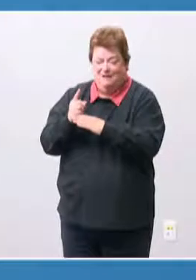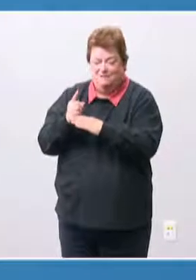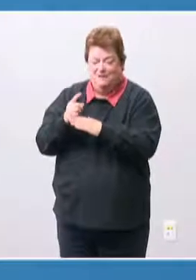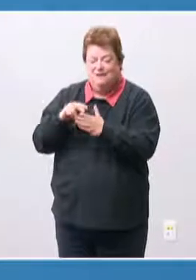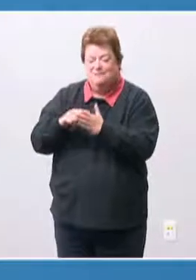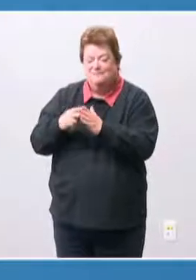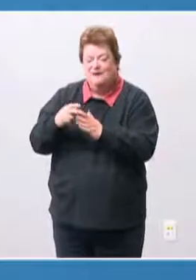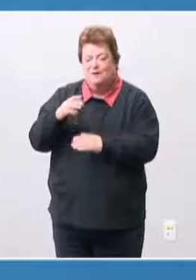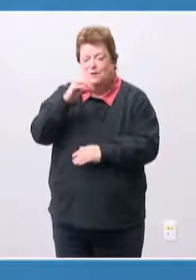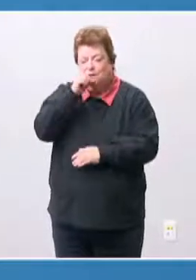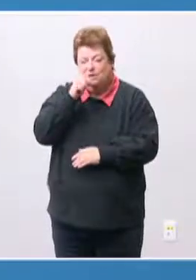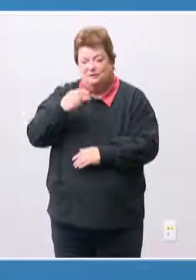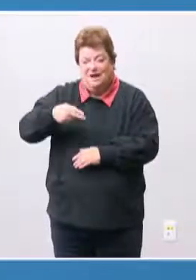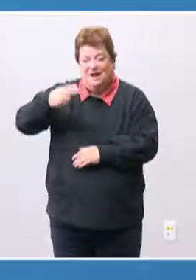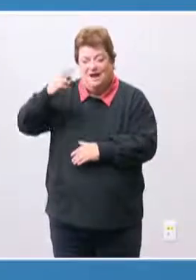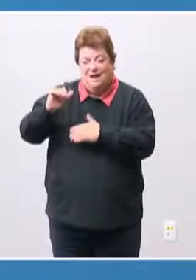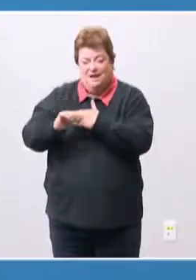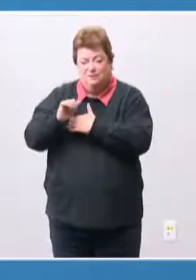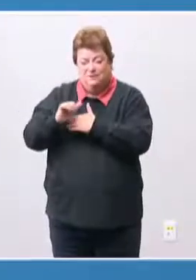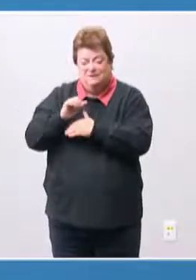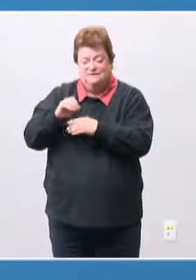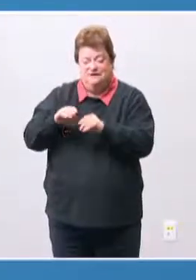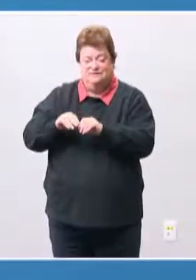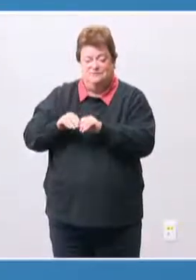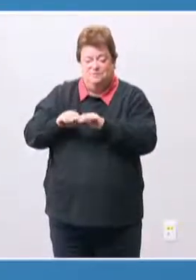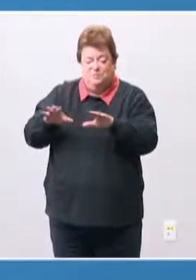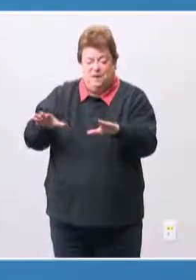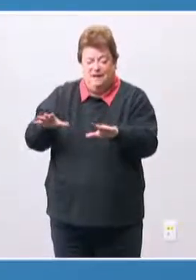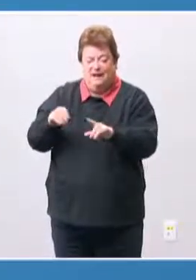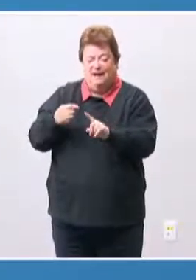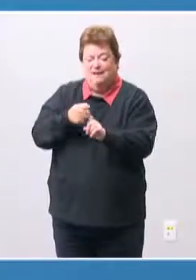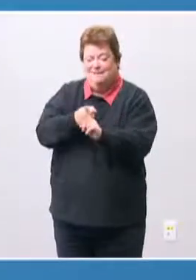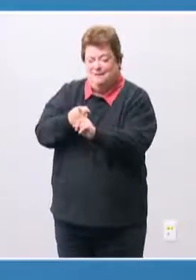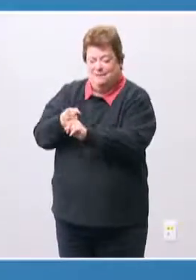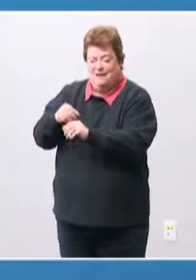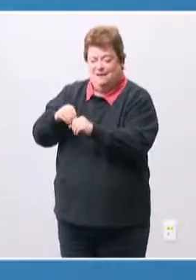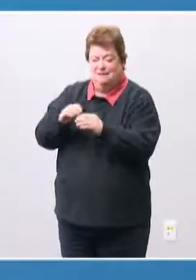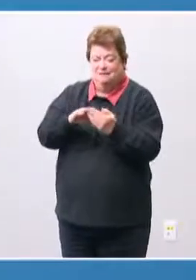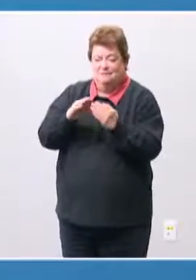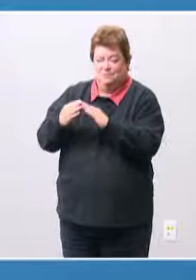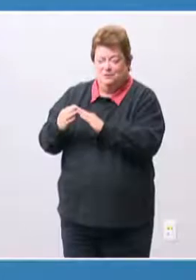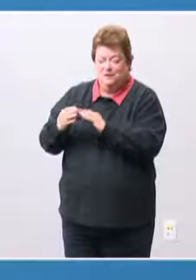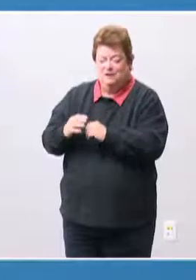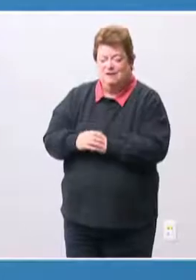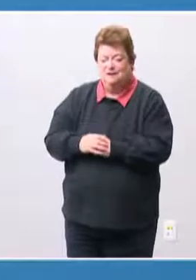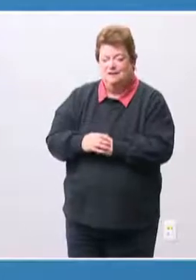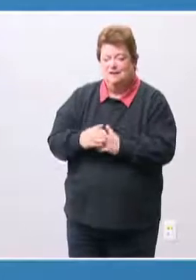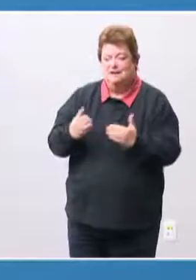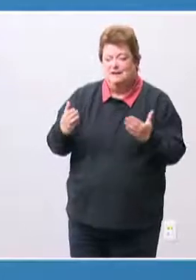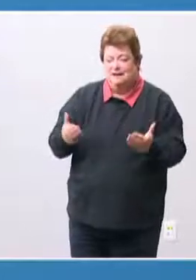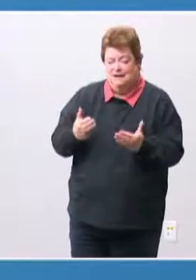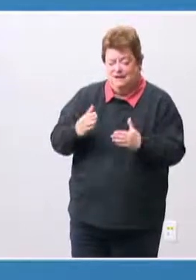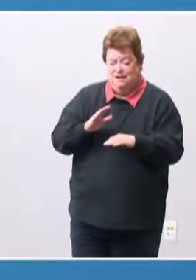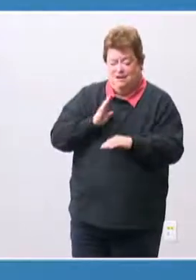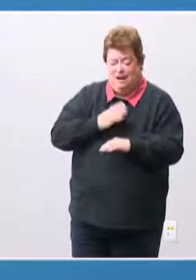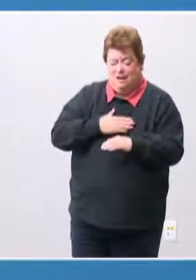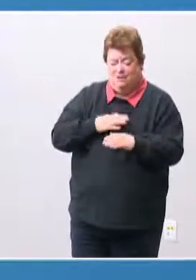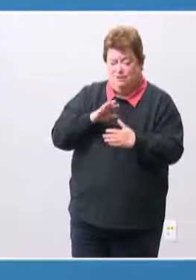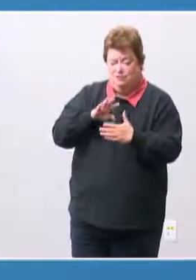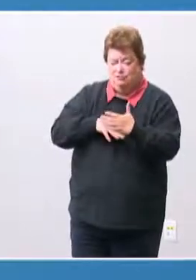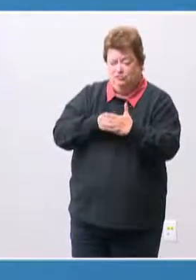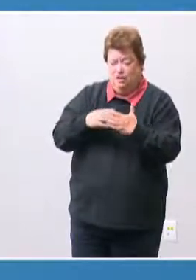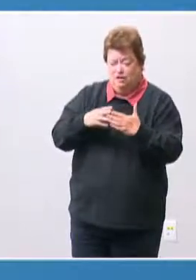means there is a high risk of COVID-19 spread and impact in the community. Here on the charts shown